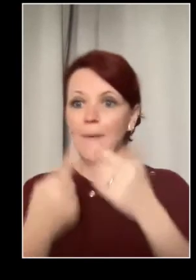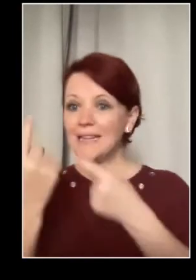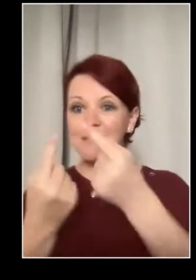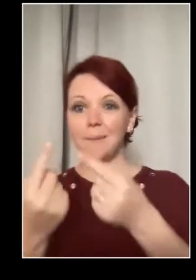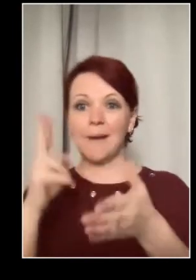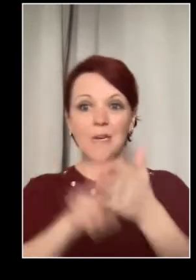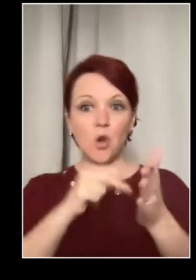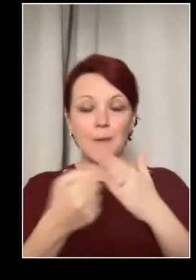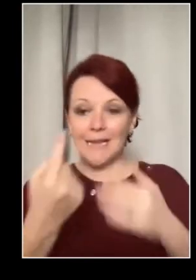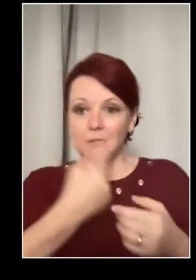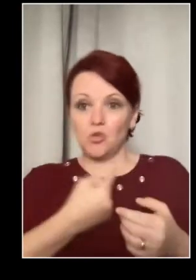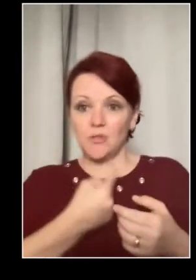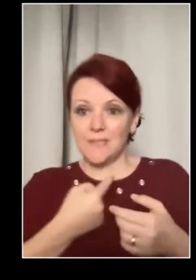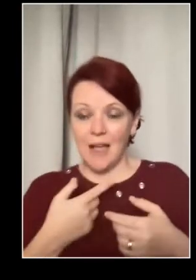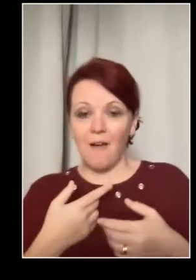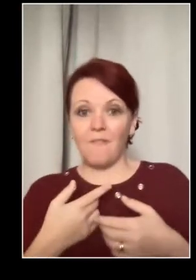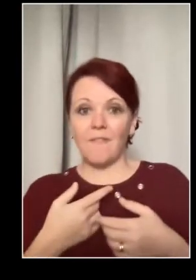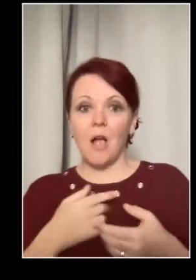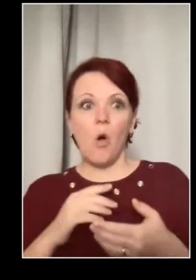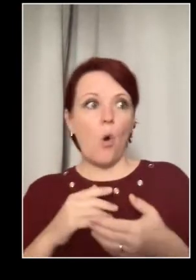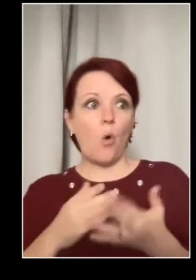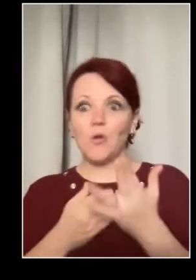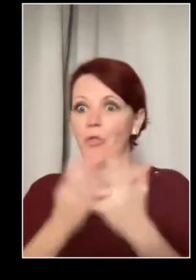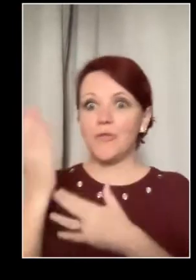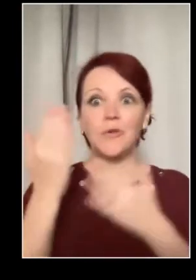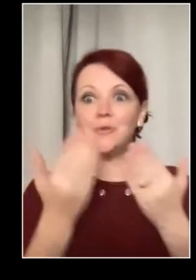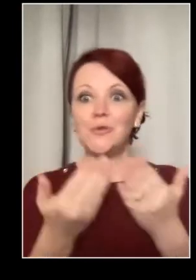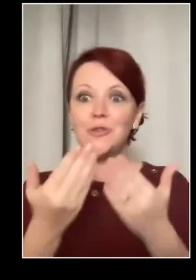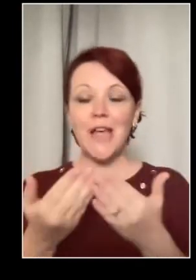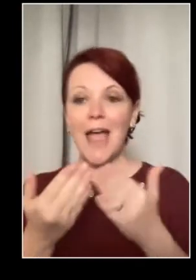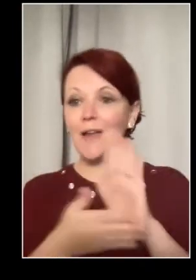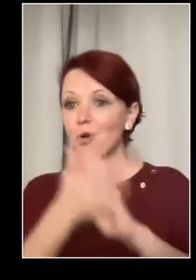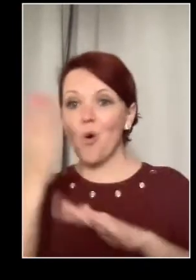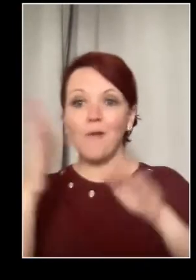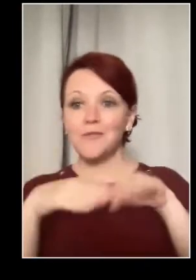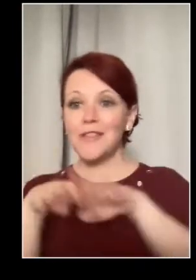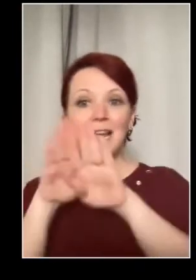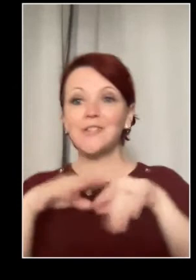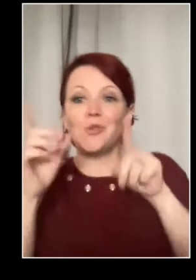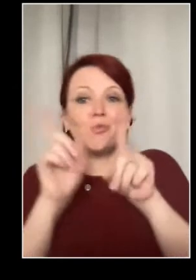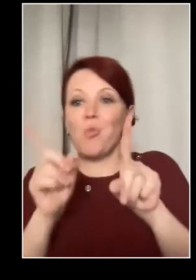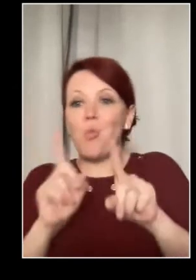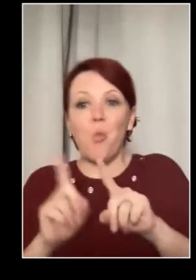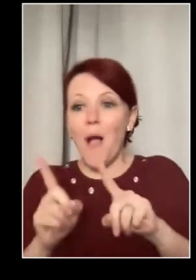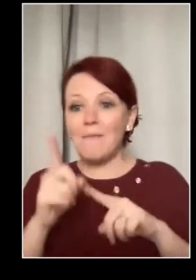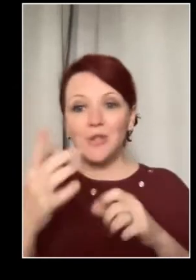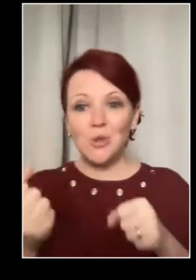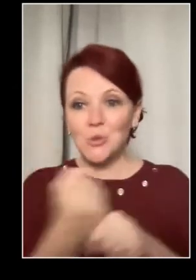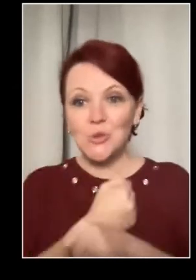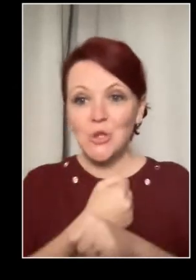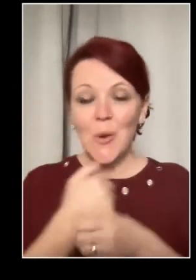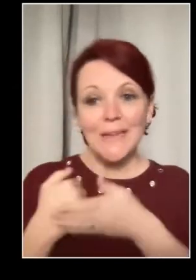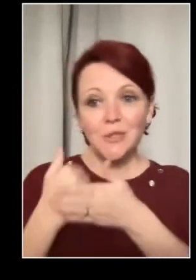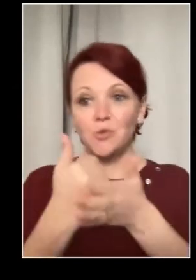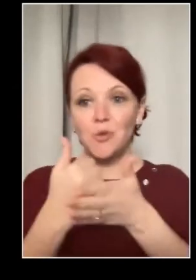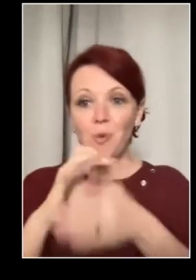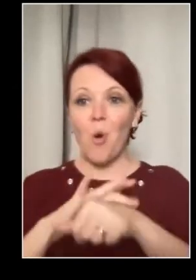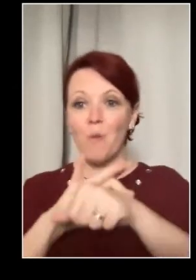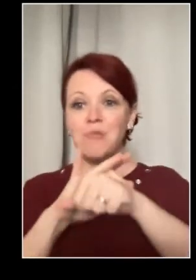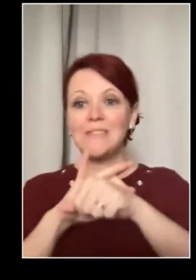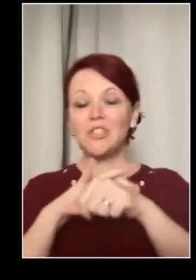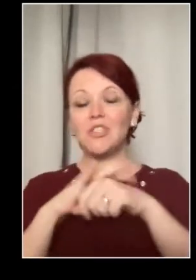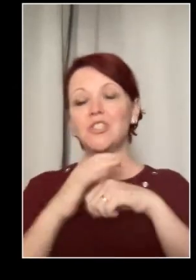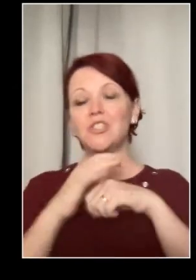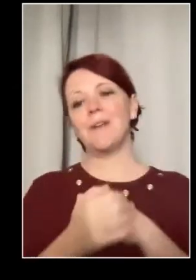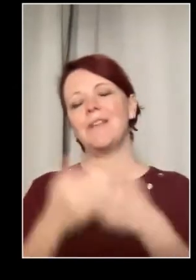through to the shortlist, got through to today, going to the nationals, whatever it may be, whatever you're doing to help apprentices. A